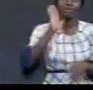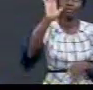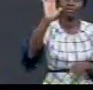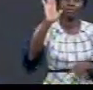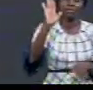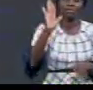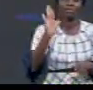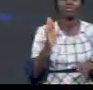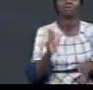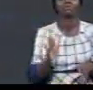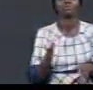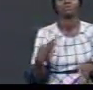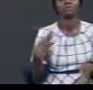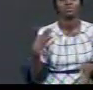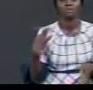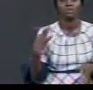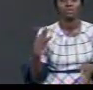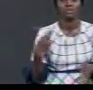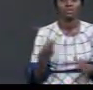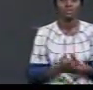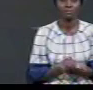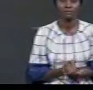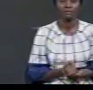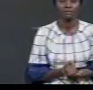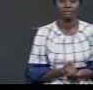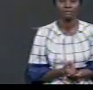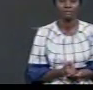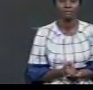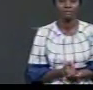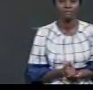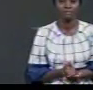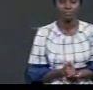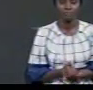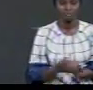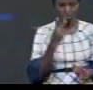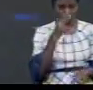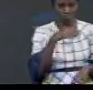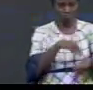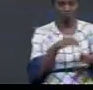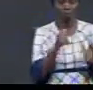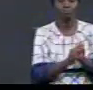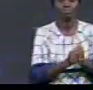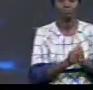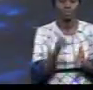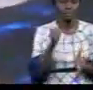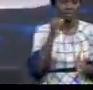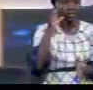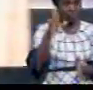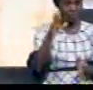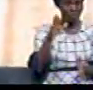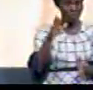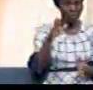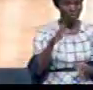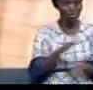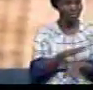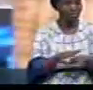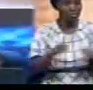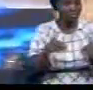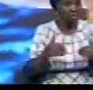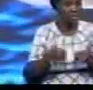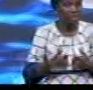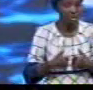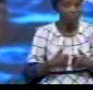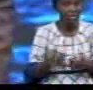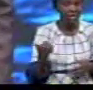And touched his garment. Look at that. The woman did not even have